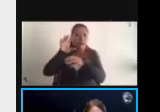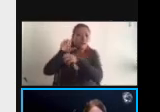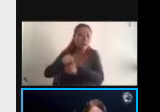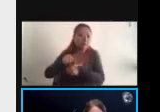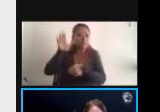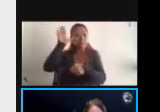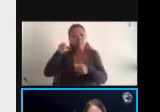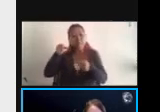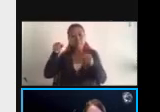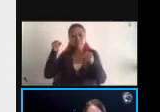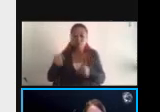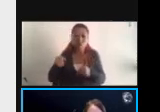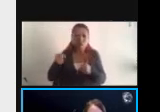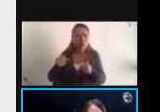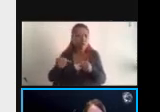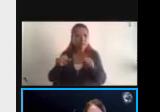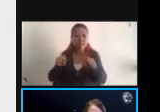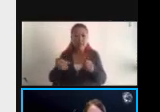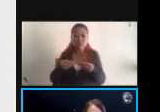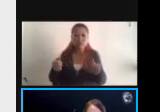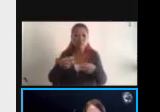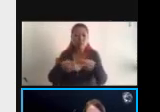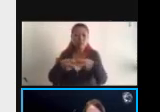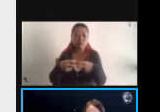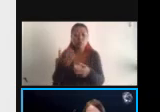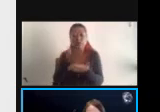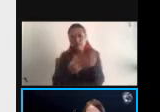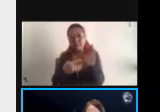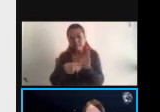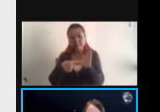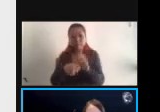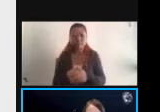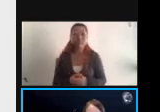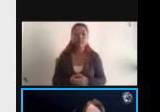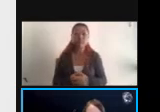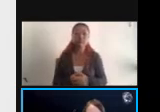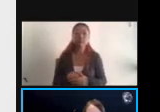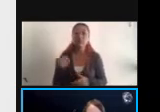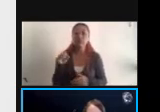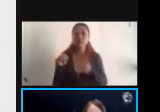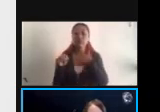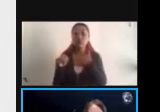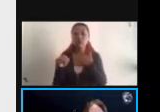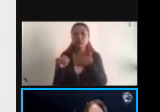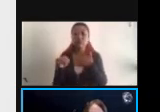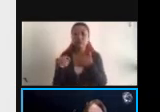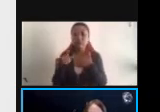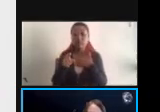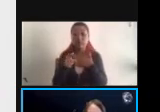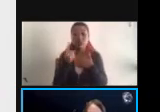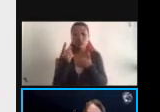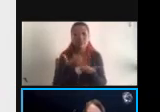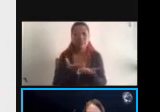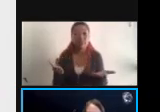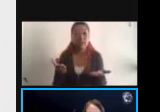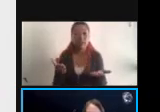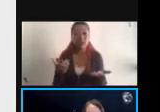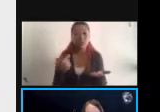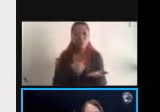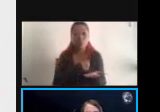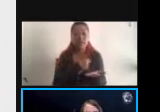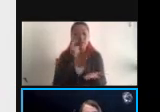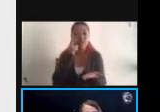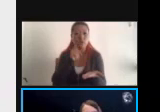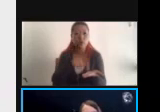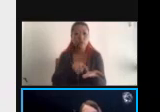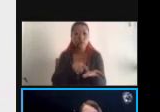problems. Let me give you a couple of examples. So this is one of the things that we find is when